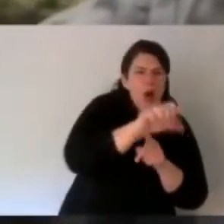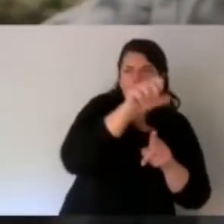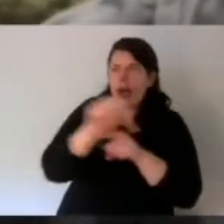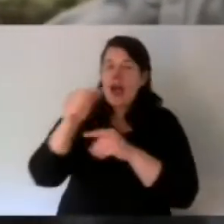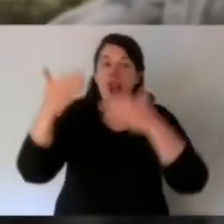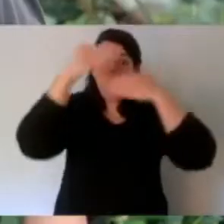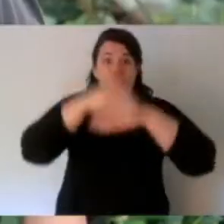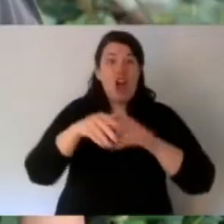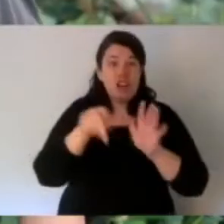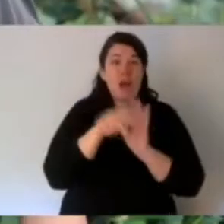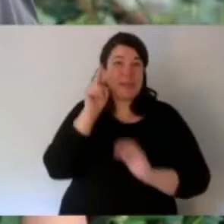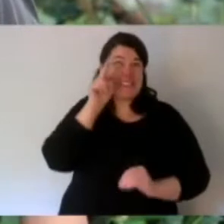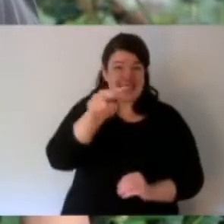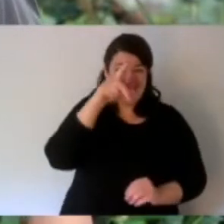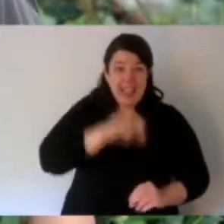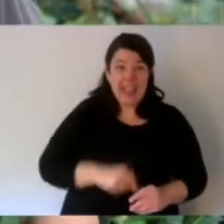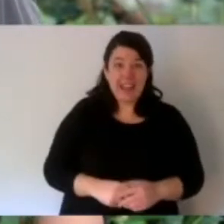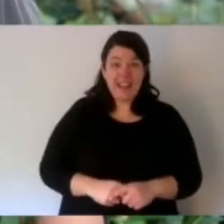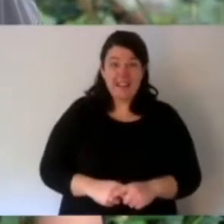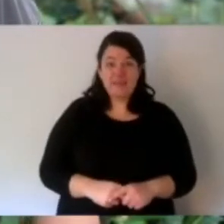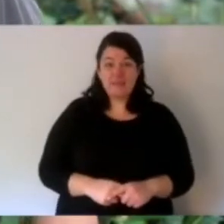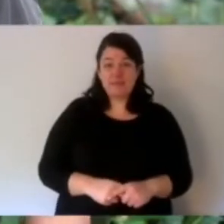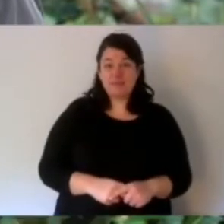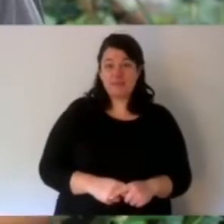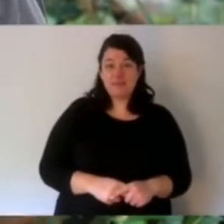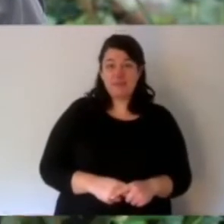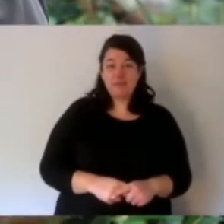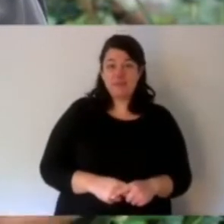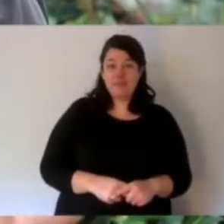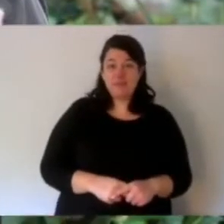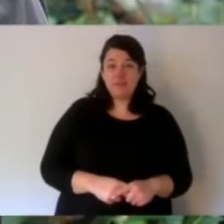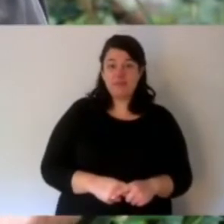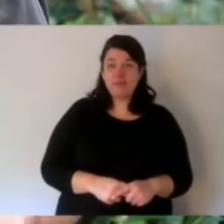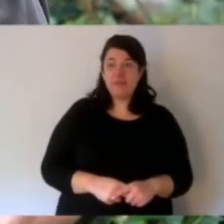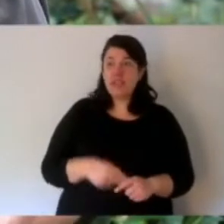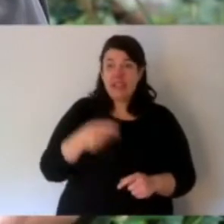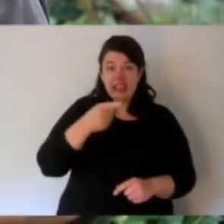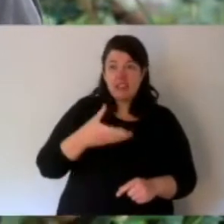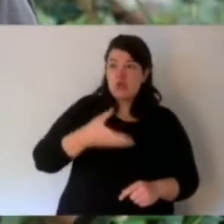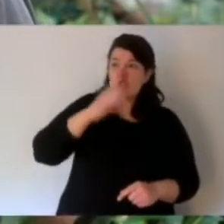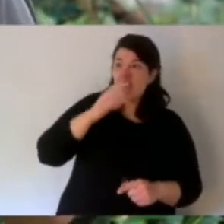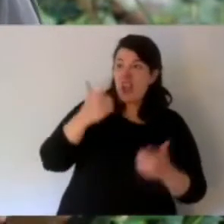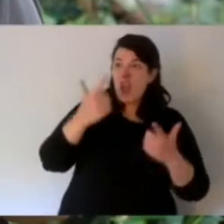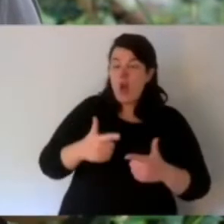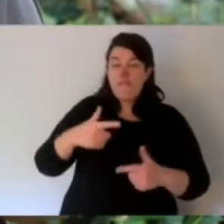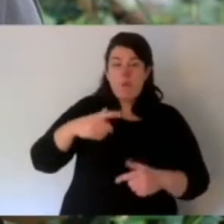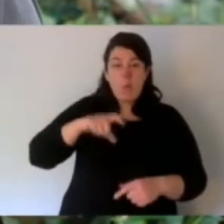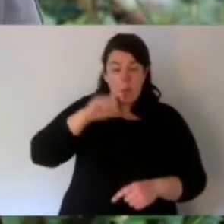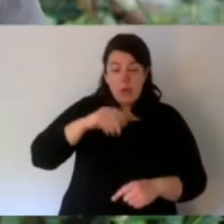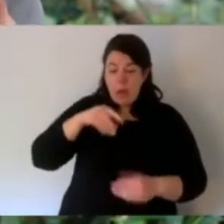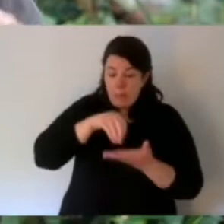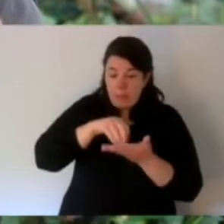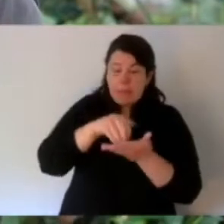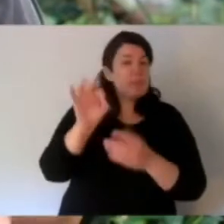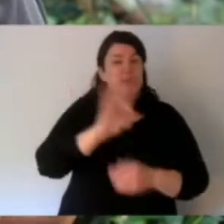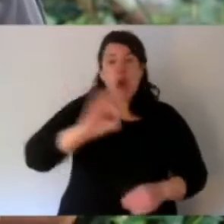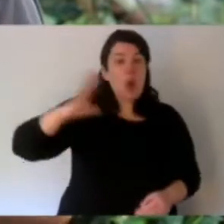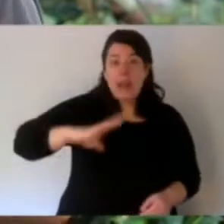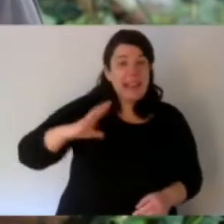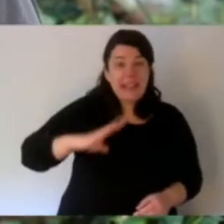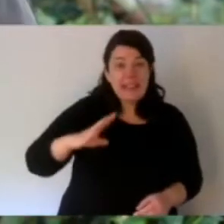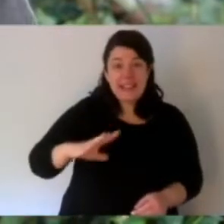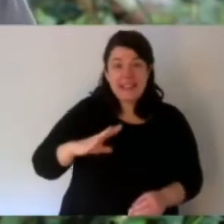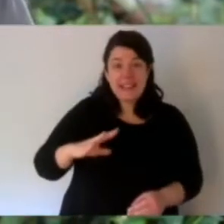hunt at night. Like most Australian animals, they don't need much water. They're really adapted to be in an